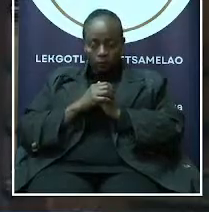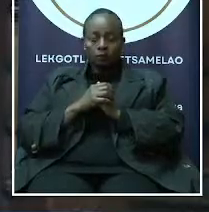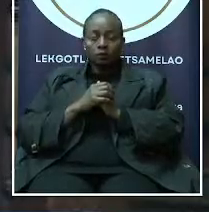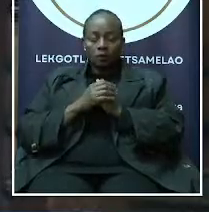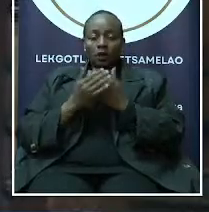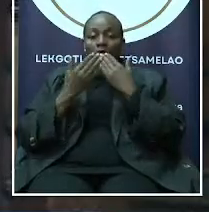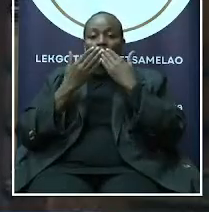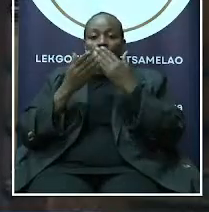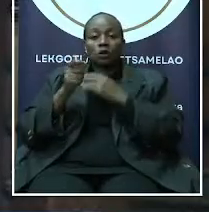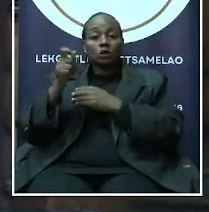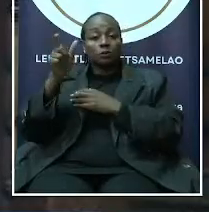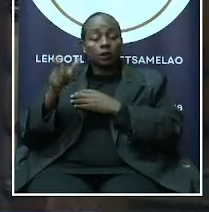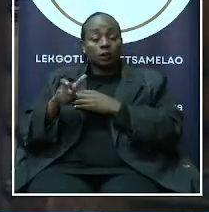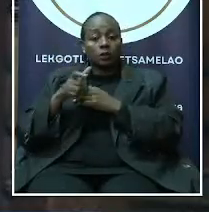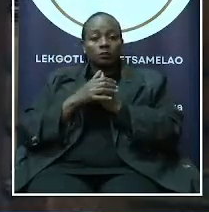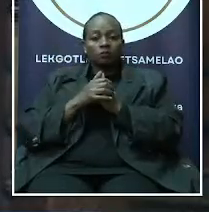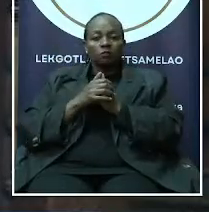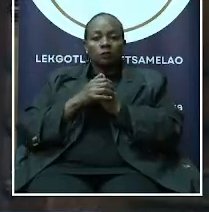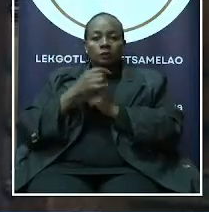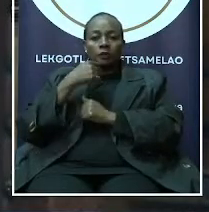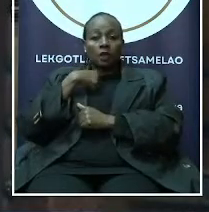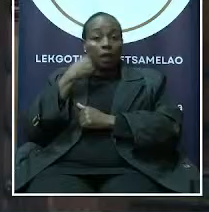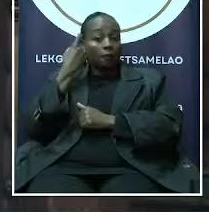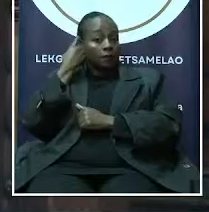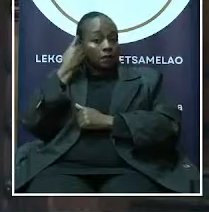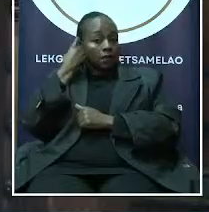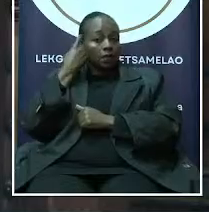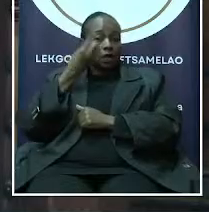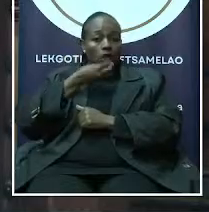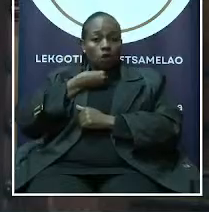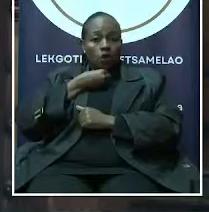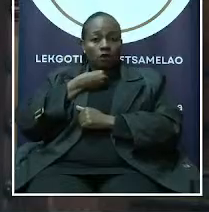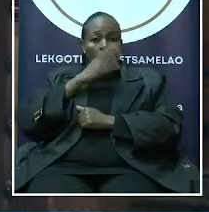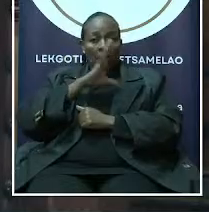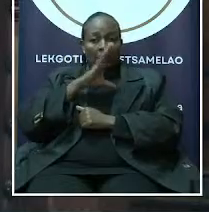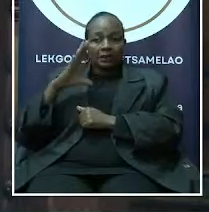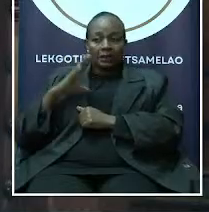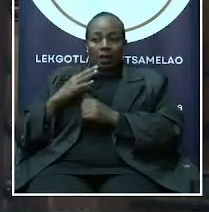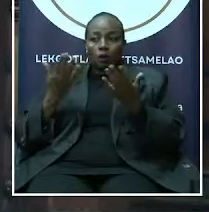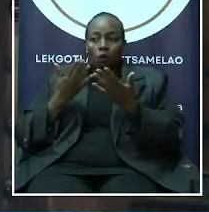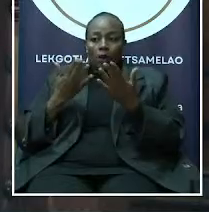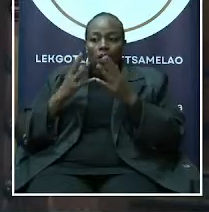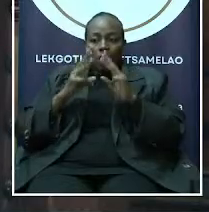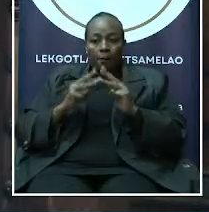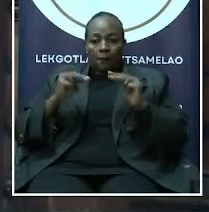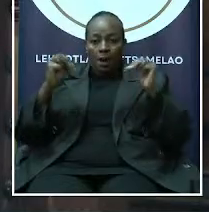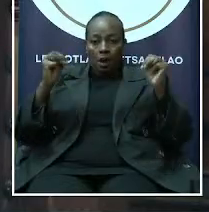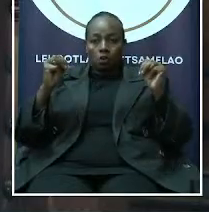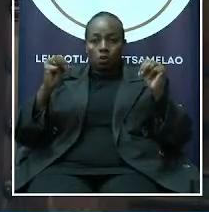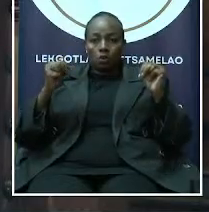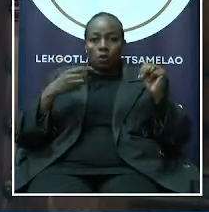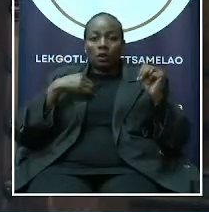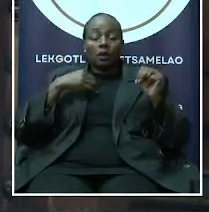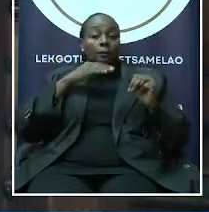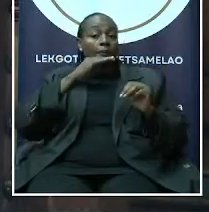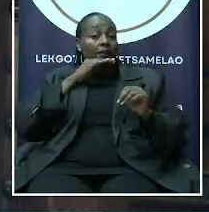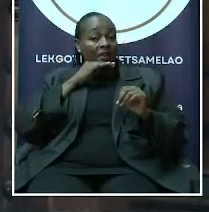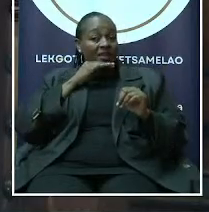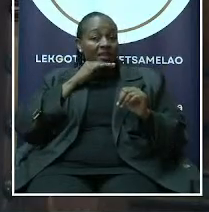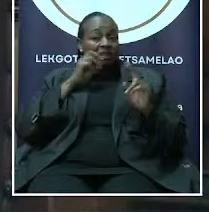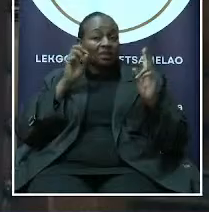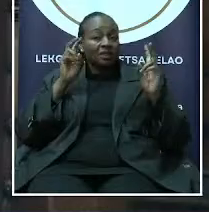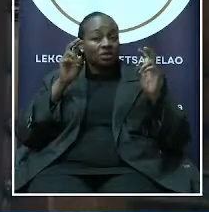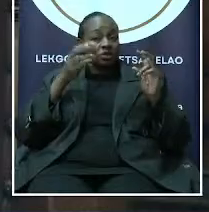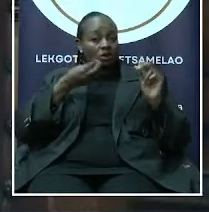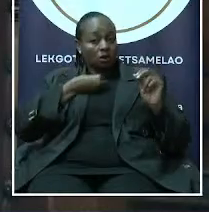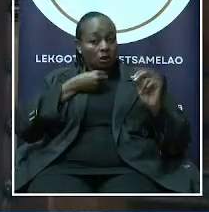much, Speaker. I am the Secretary of the Youth Council in Mangaung, which means, my brother, when it comes to matters of young